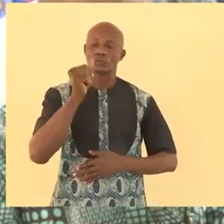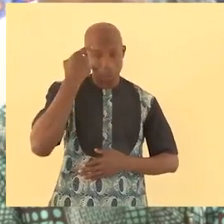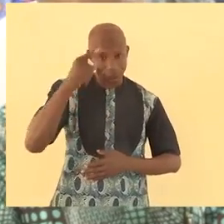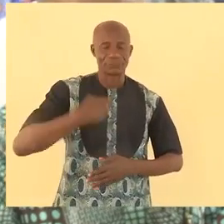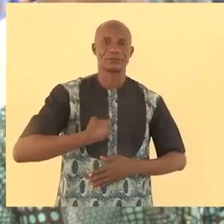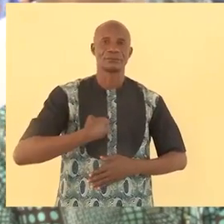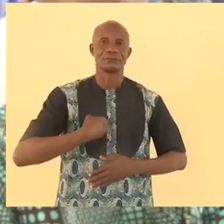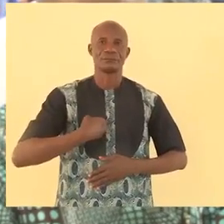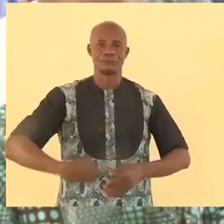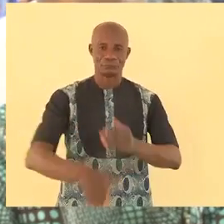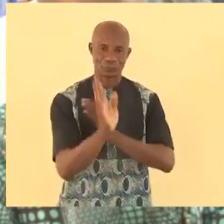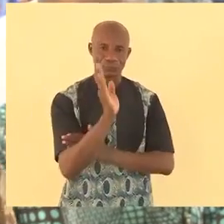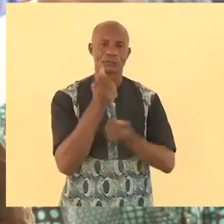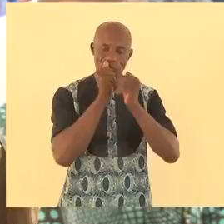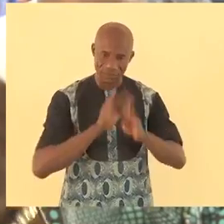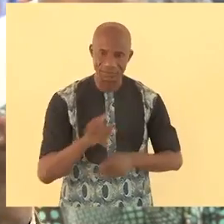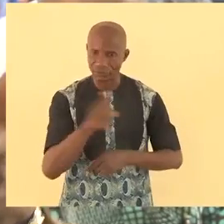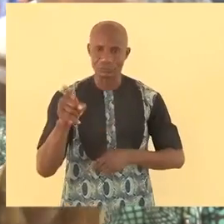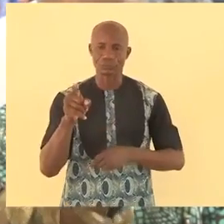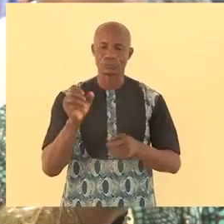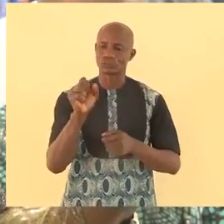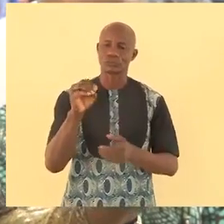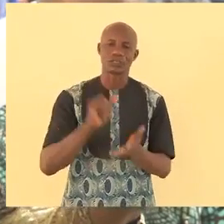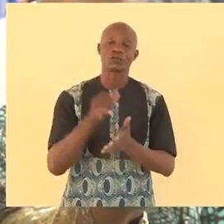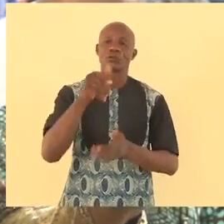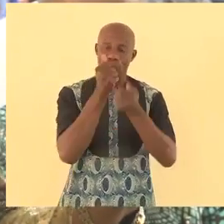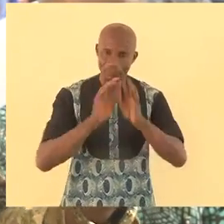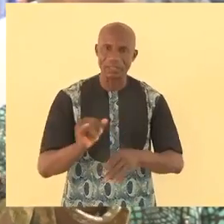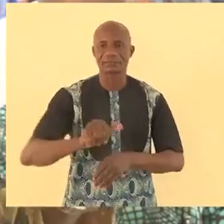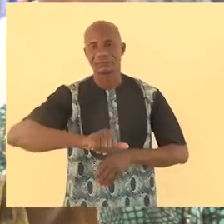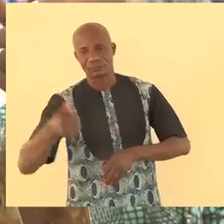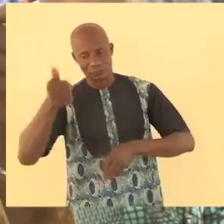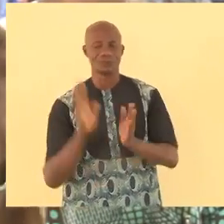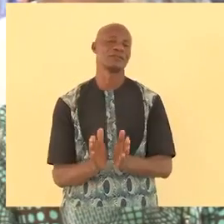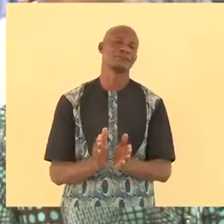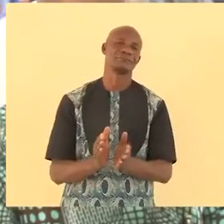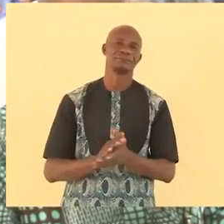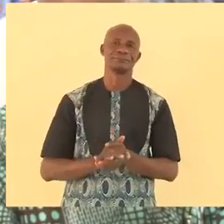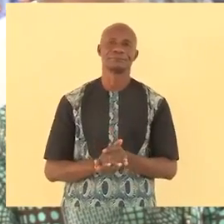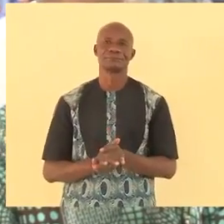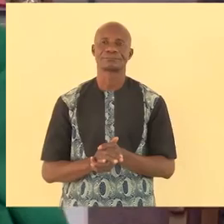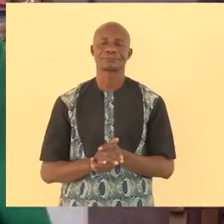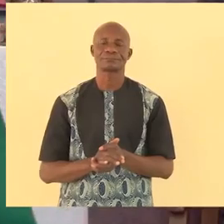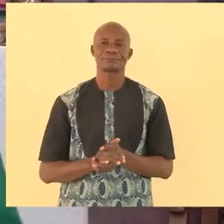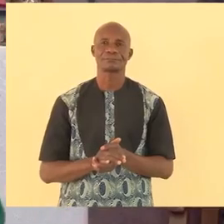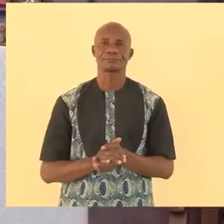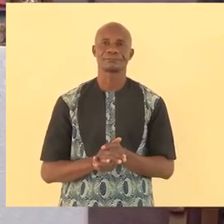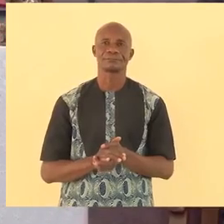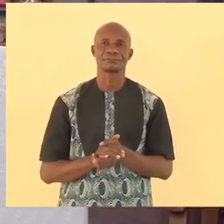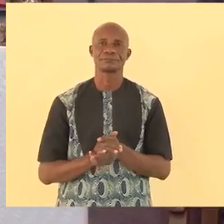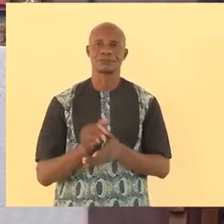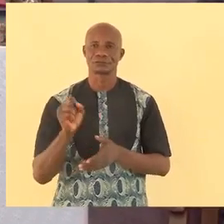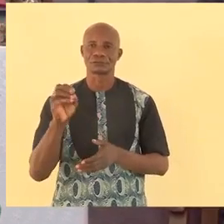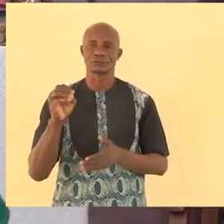not for me. God blesses you so that you bless others. God blesses you so that you bless